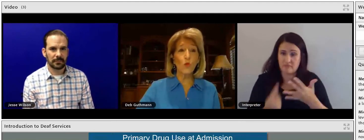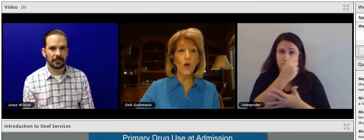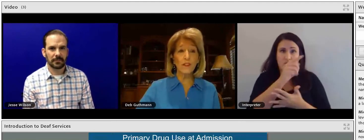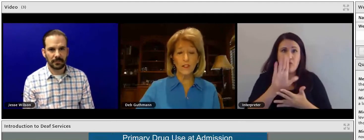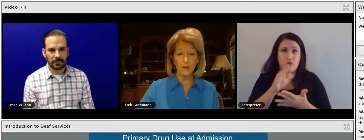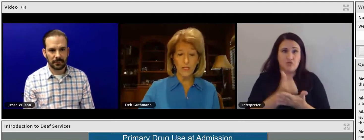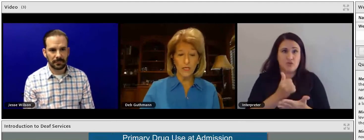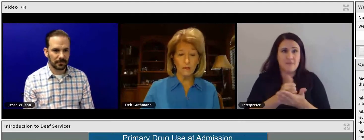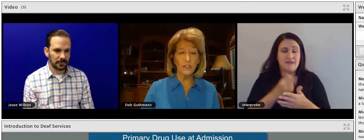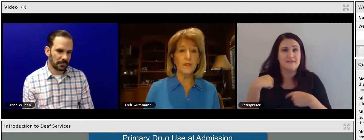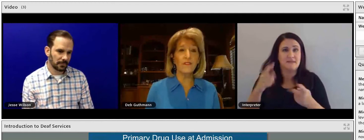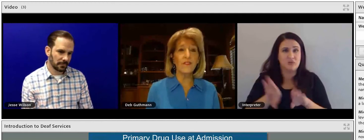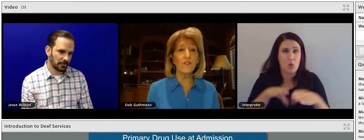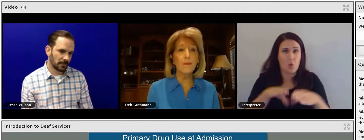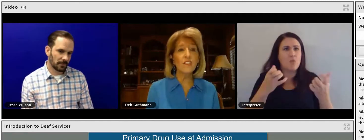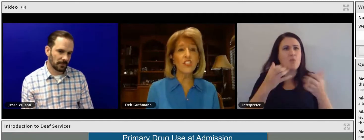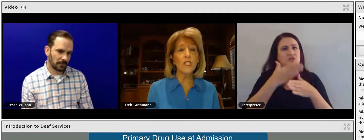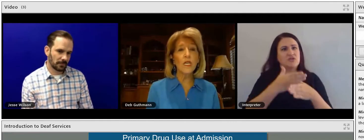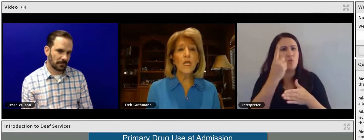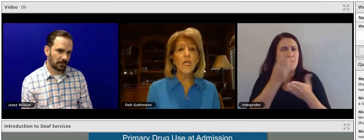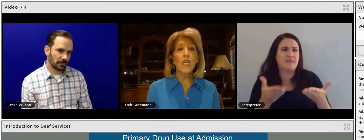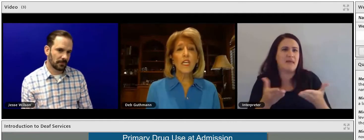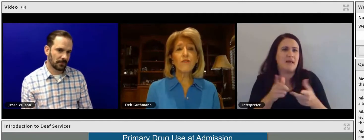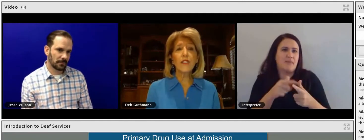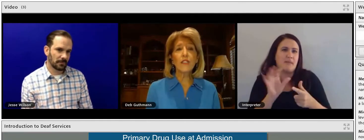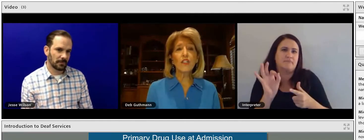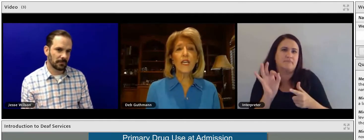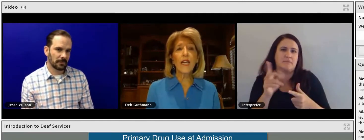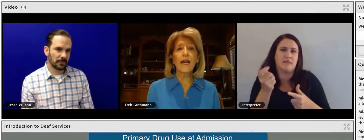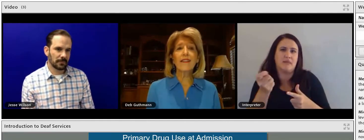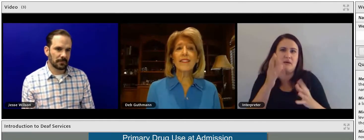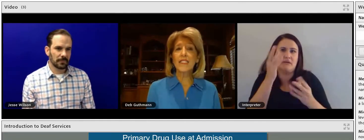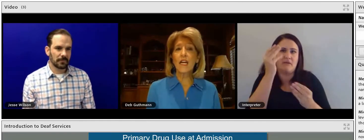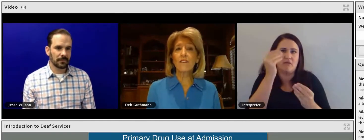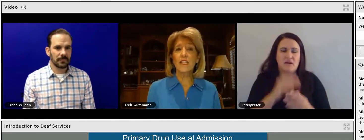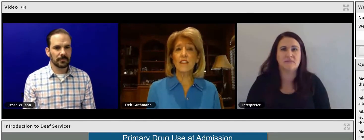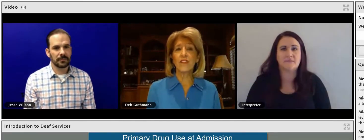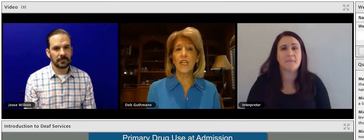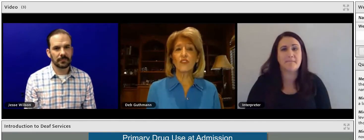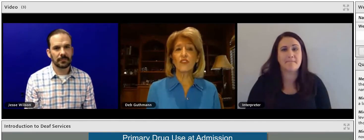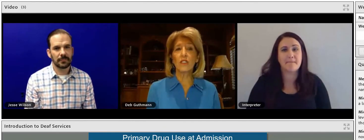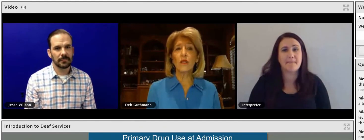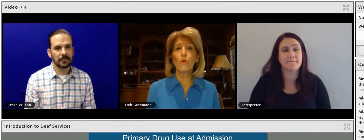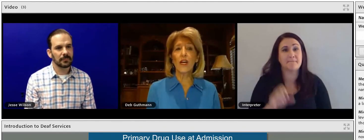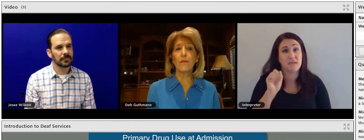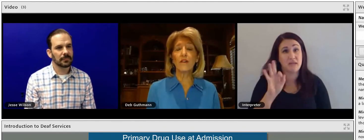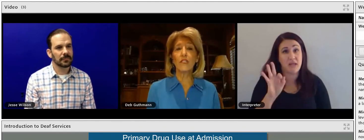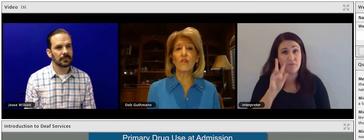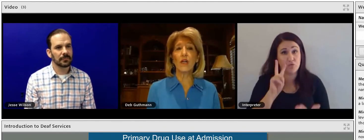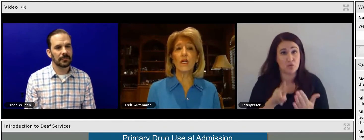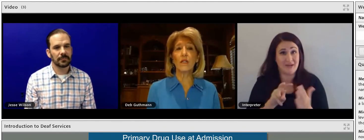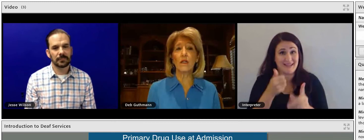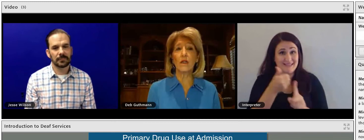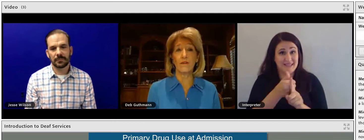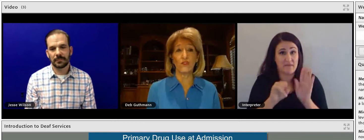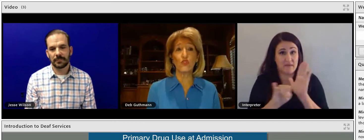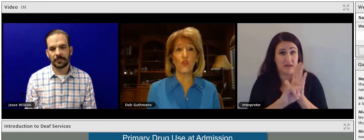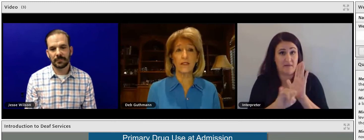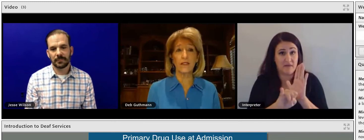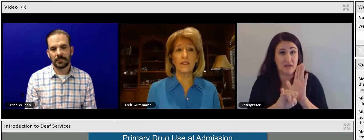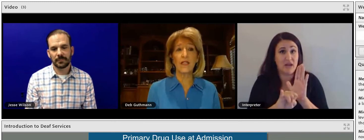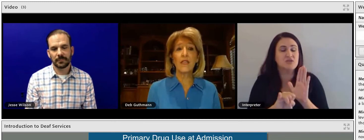I was just going to share one with you and then a little bit of information. If we look at self-identification, primary